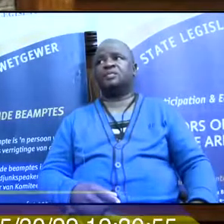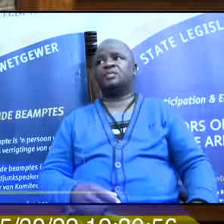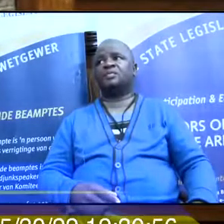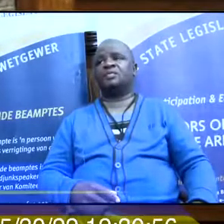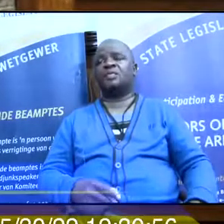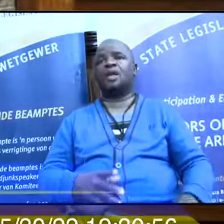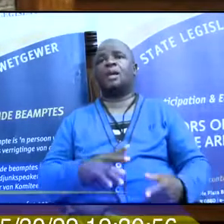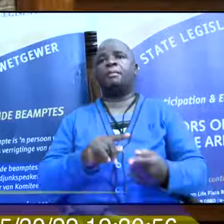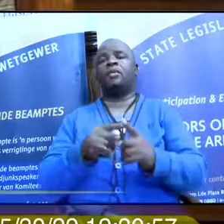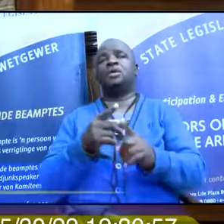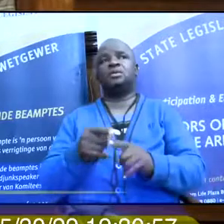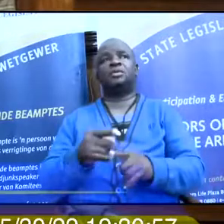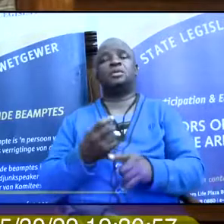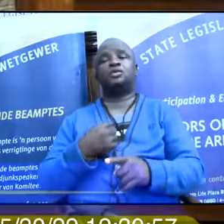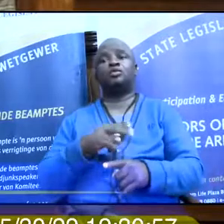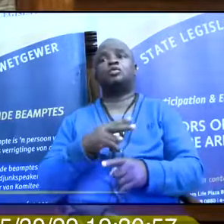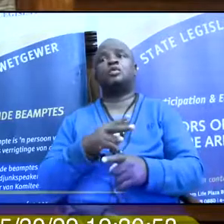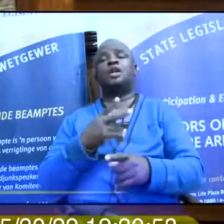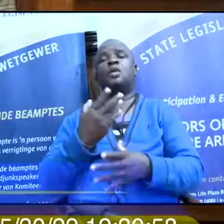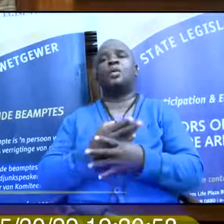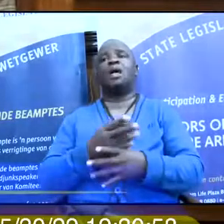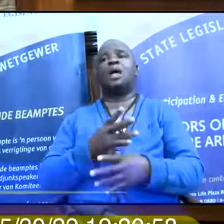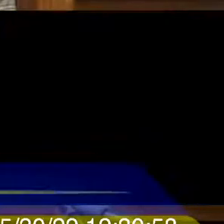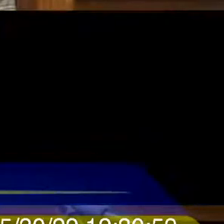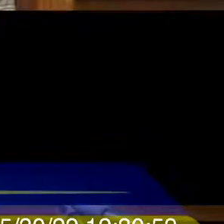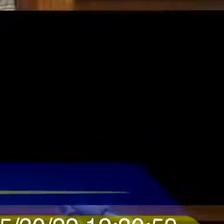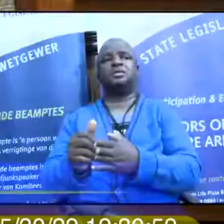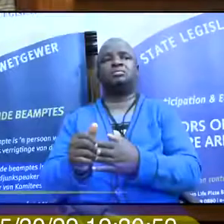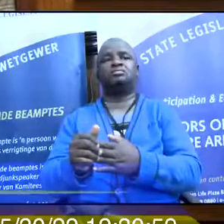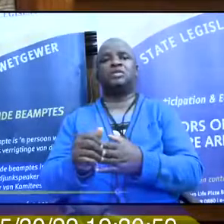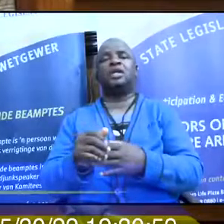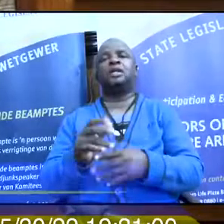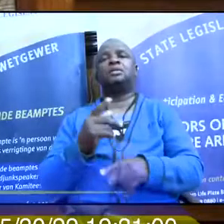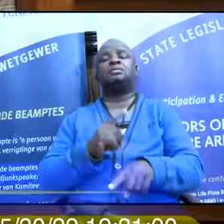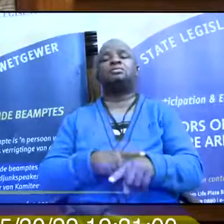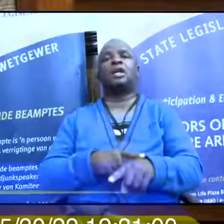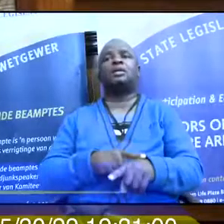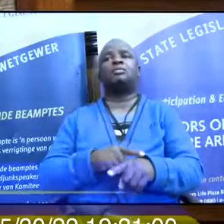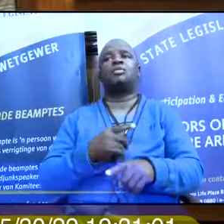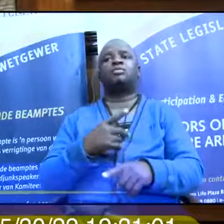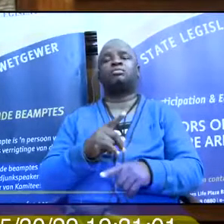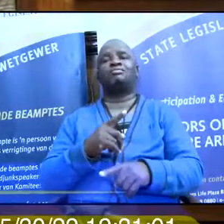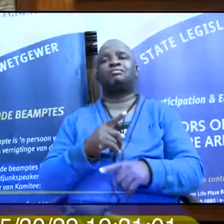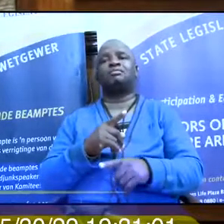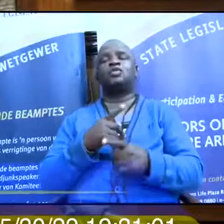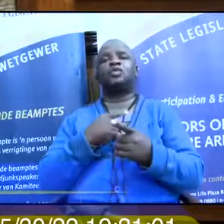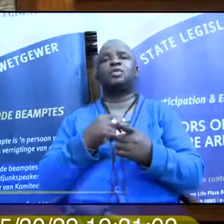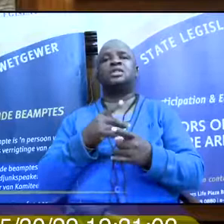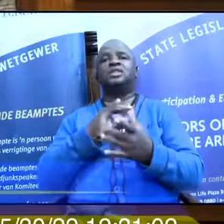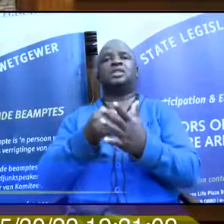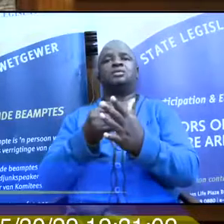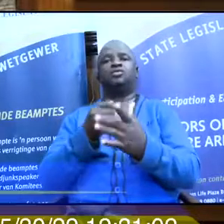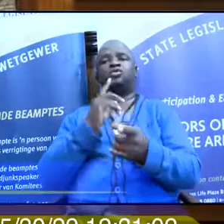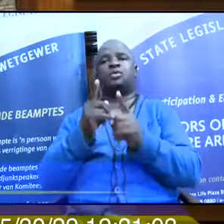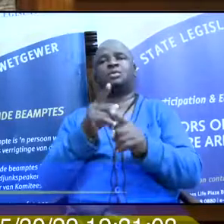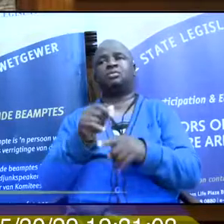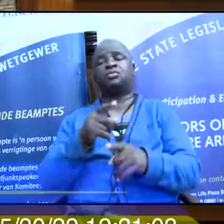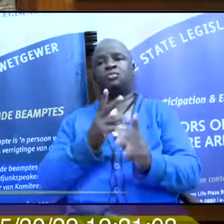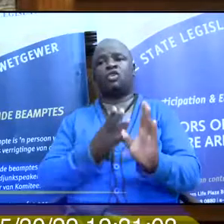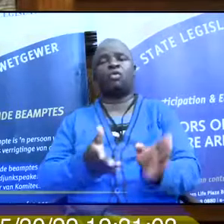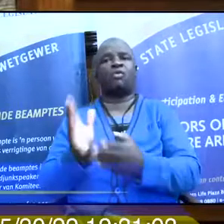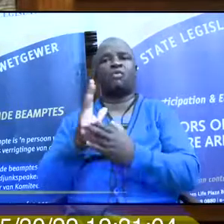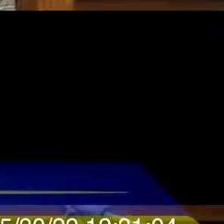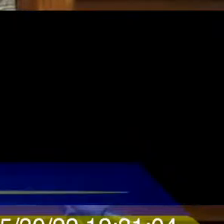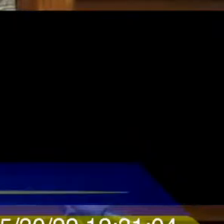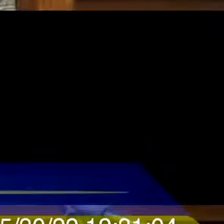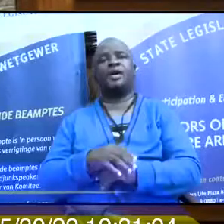view as the worker leaders the time of only talking to us is a history as working class we